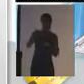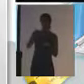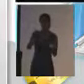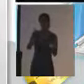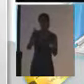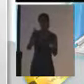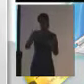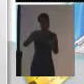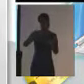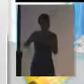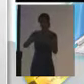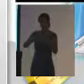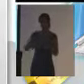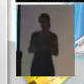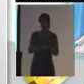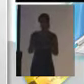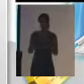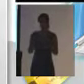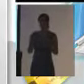walked. So